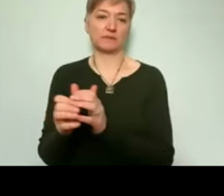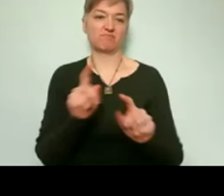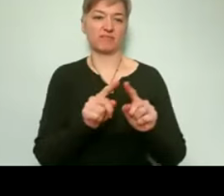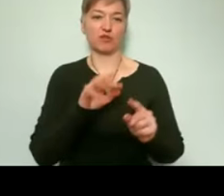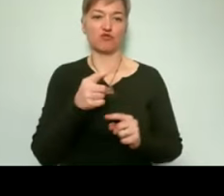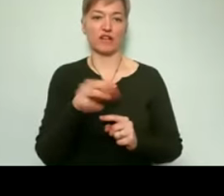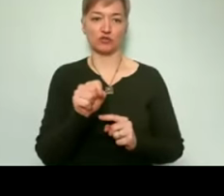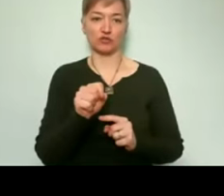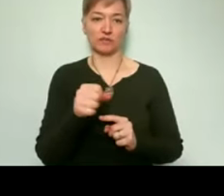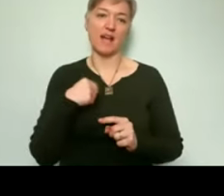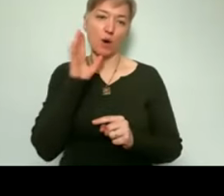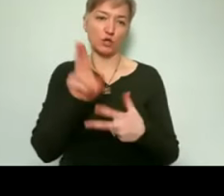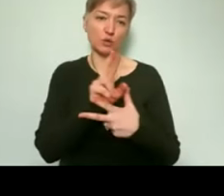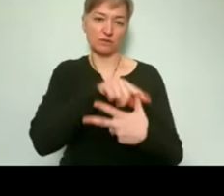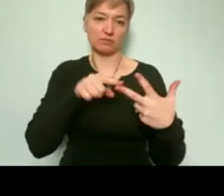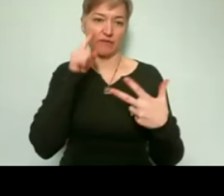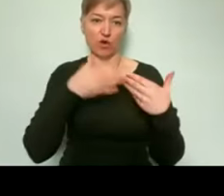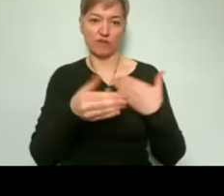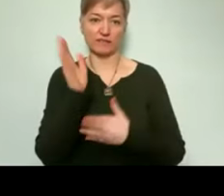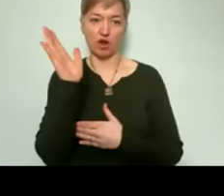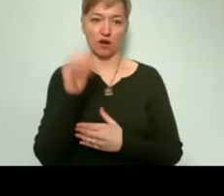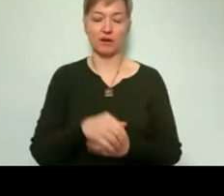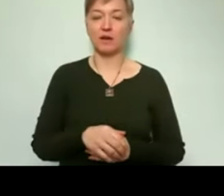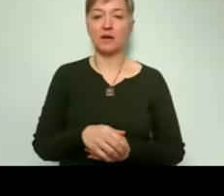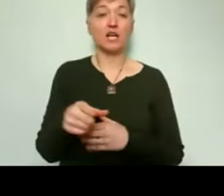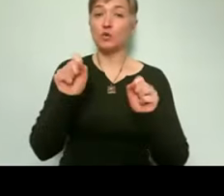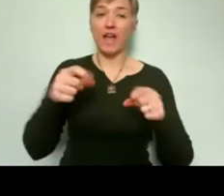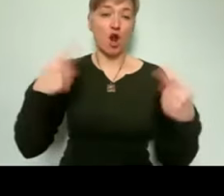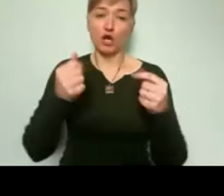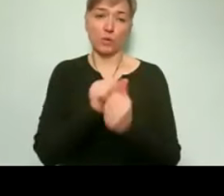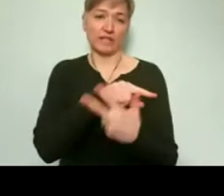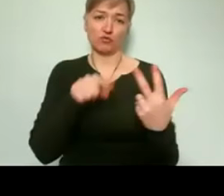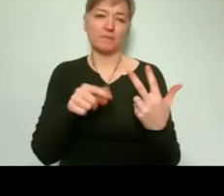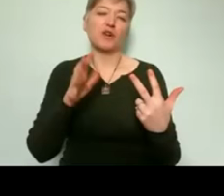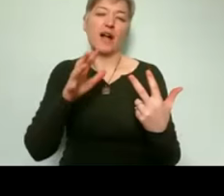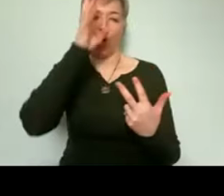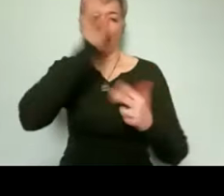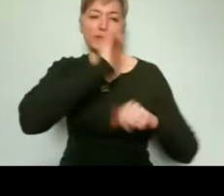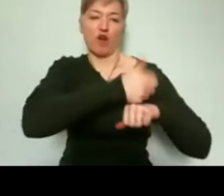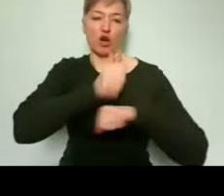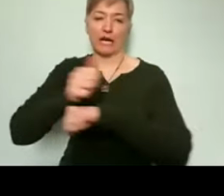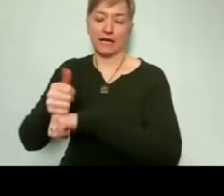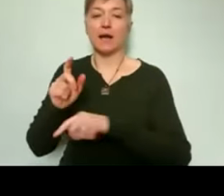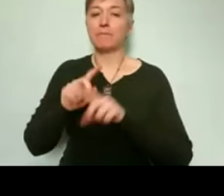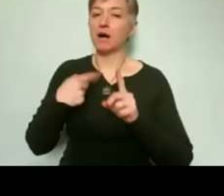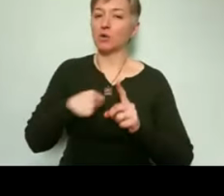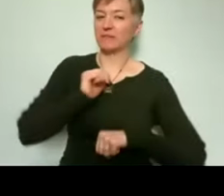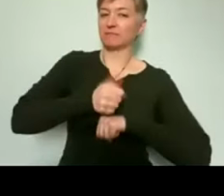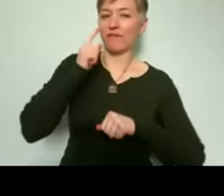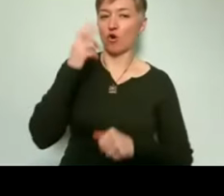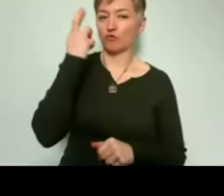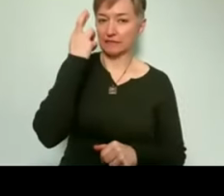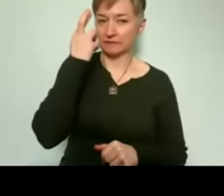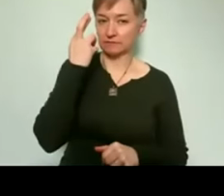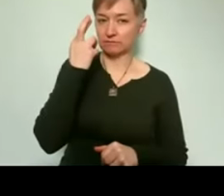for the remainder of the talk. You should feel free to dispute these groups. They're somewhat arbitrary, but we did this sort of for a reason that you'll